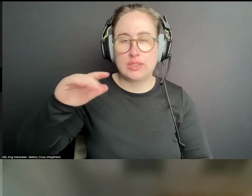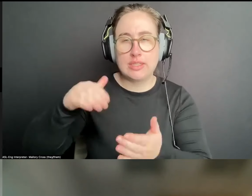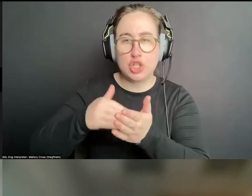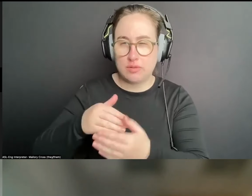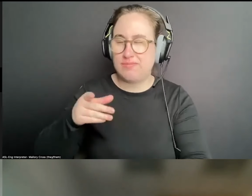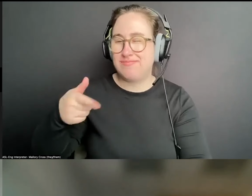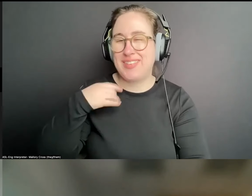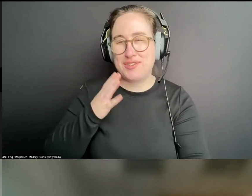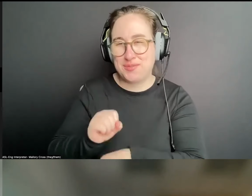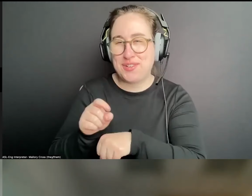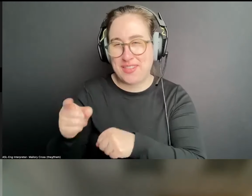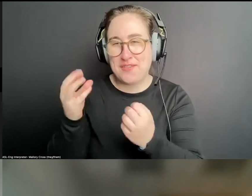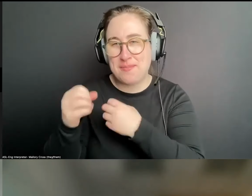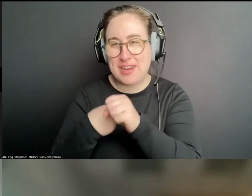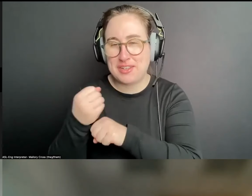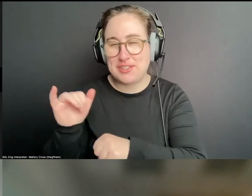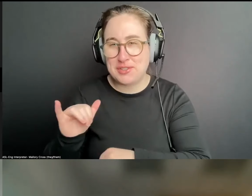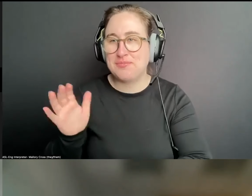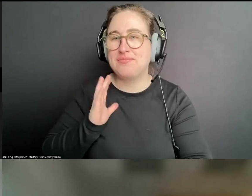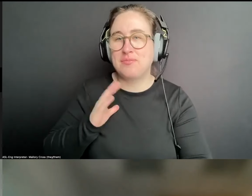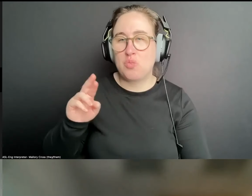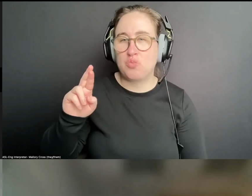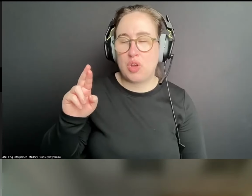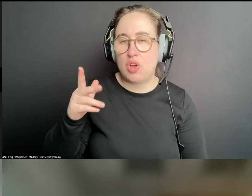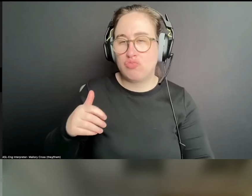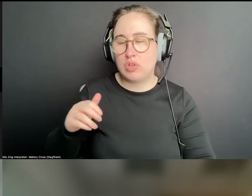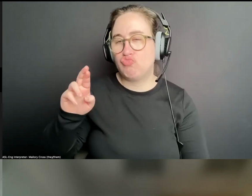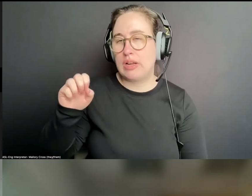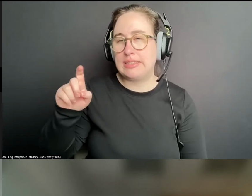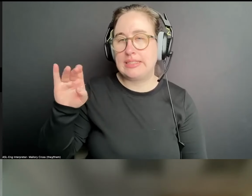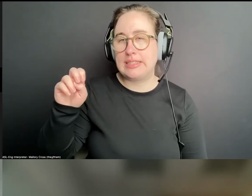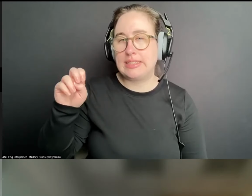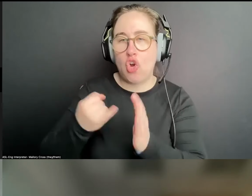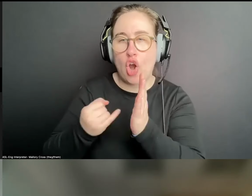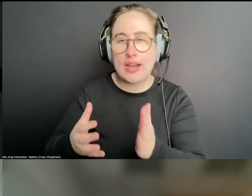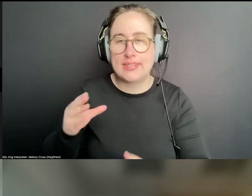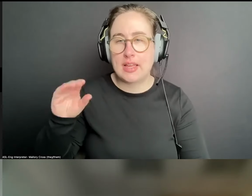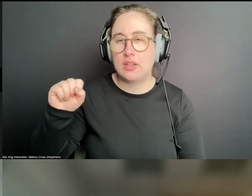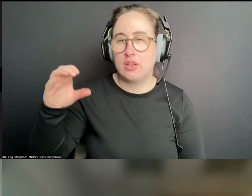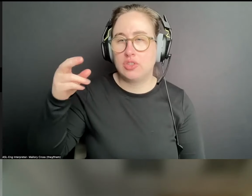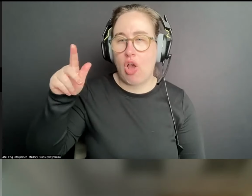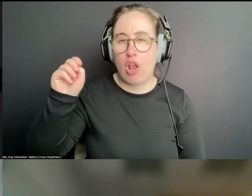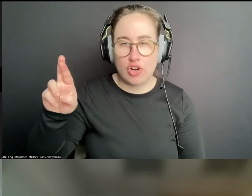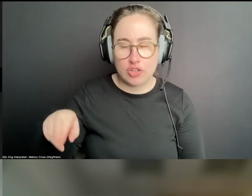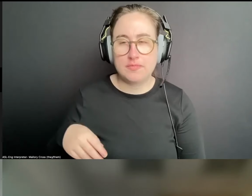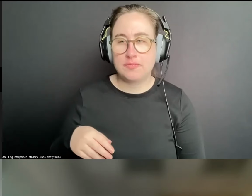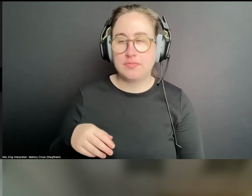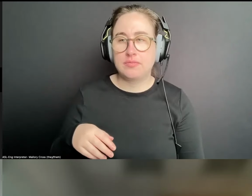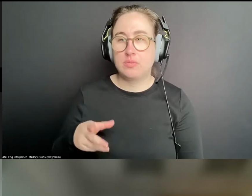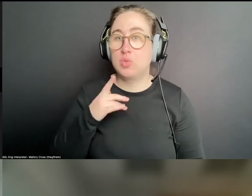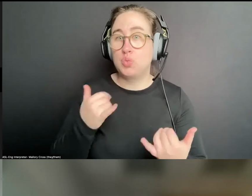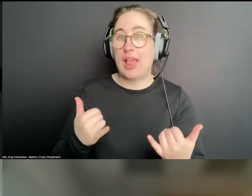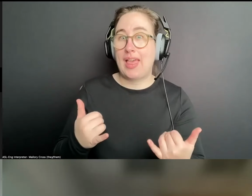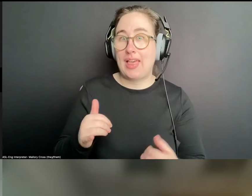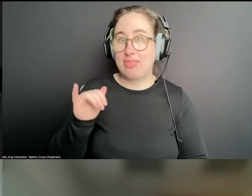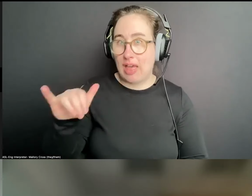many years as a resident artist and scholar. And today that